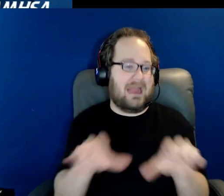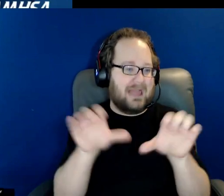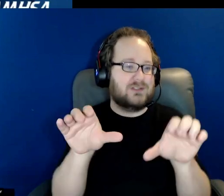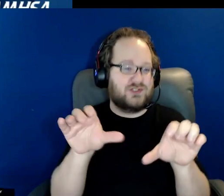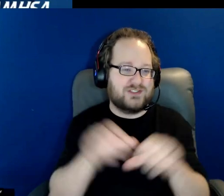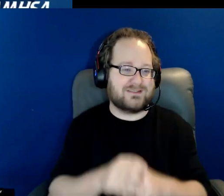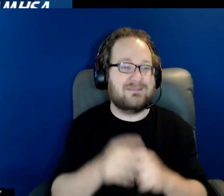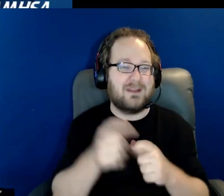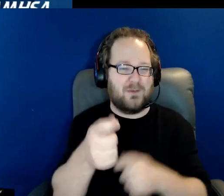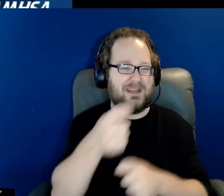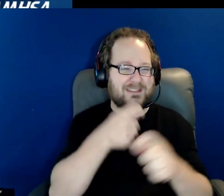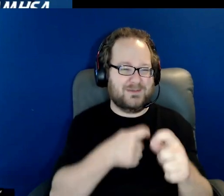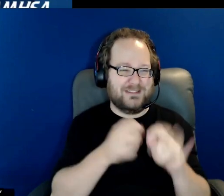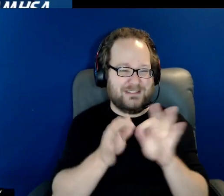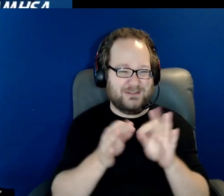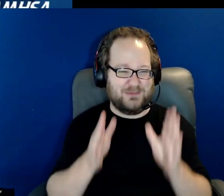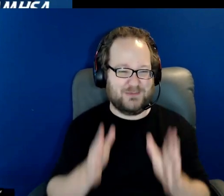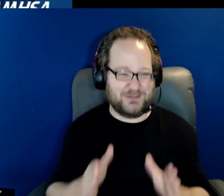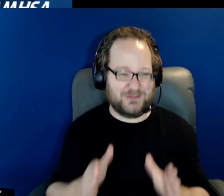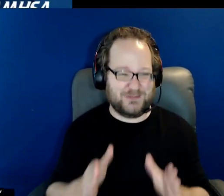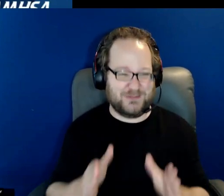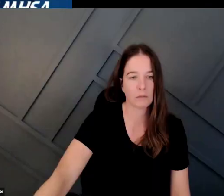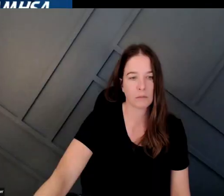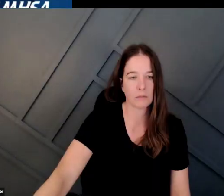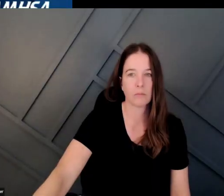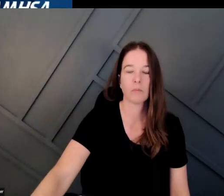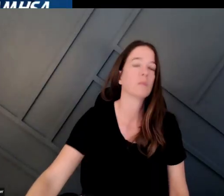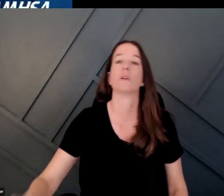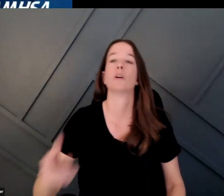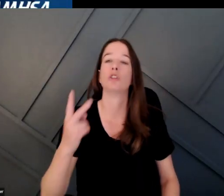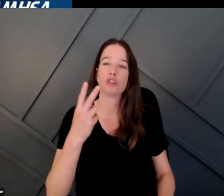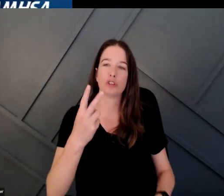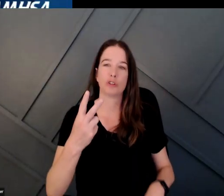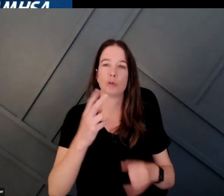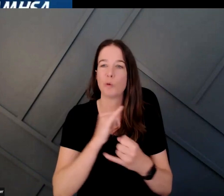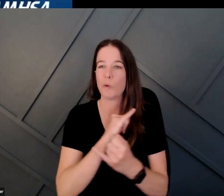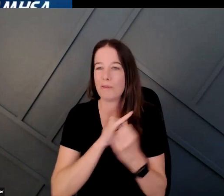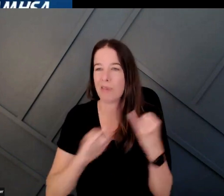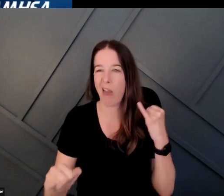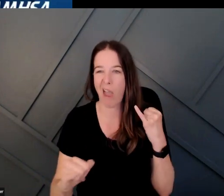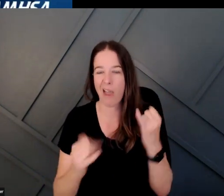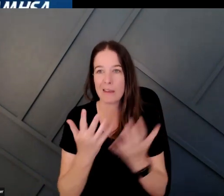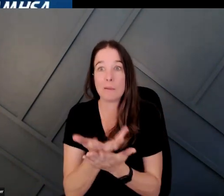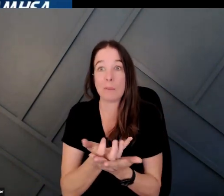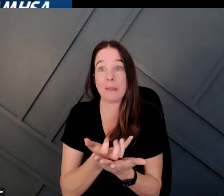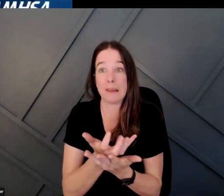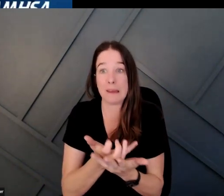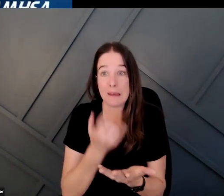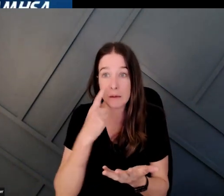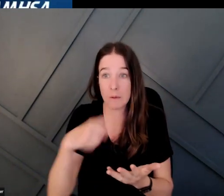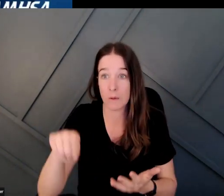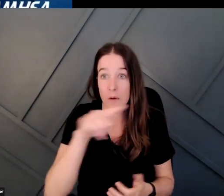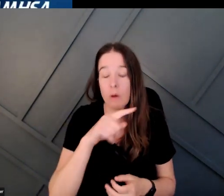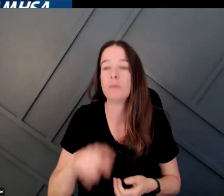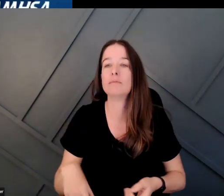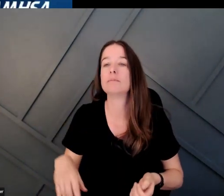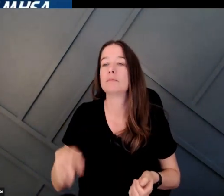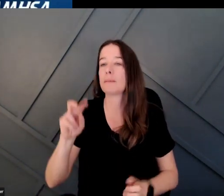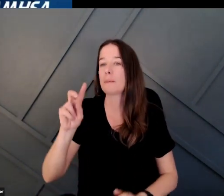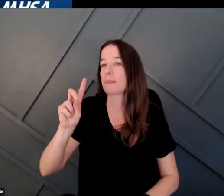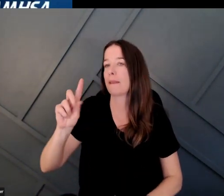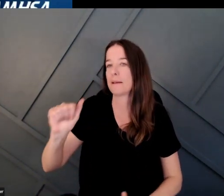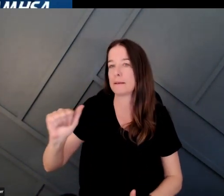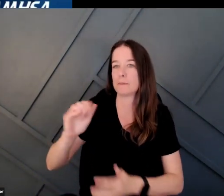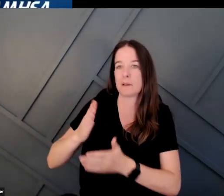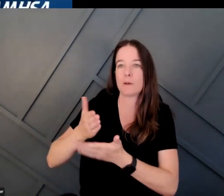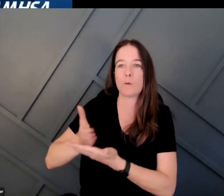I have two final pleas for the group before we close, and we're already at time. One, Disability rights groups have made such an enormous impact